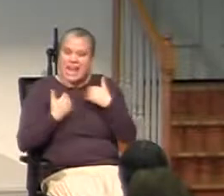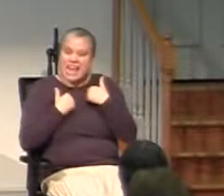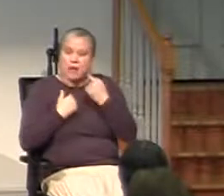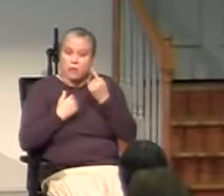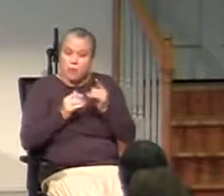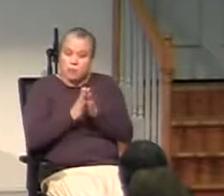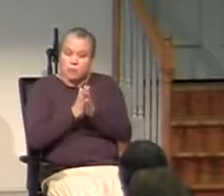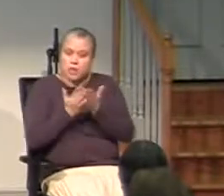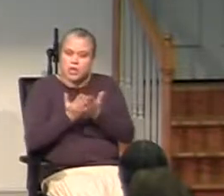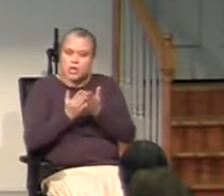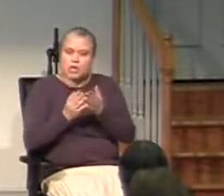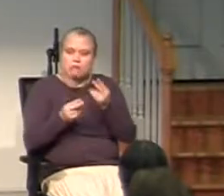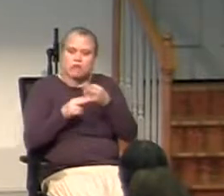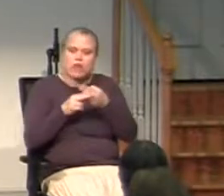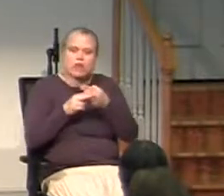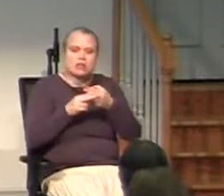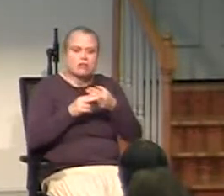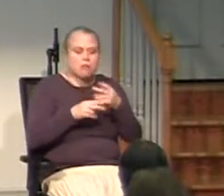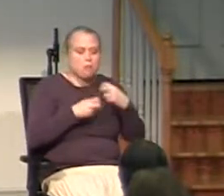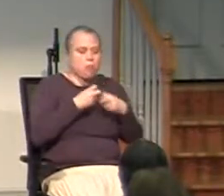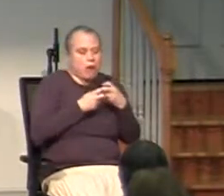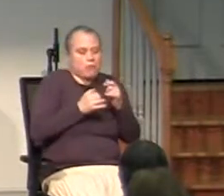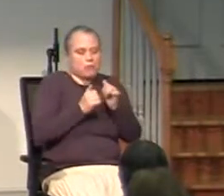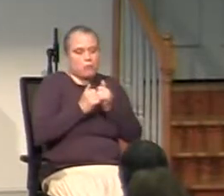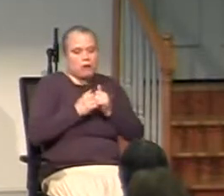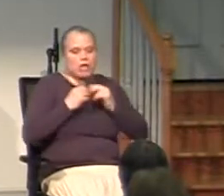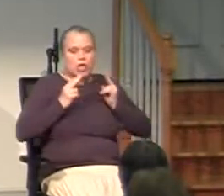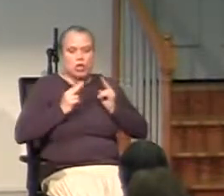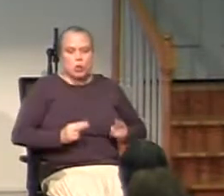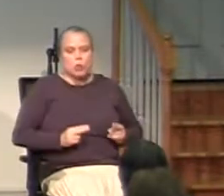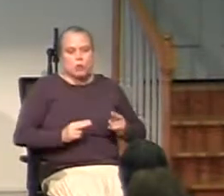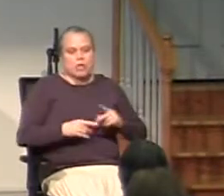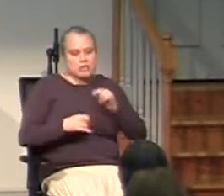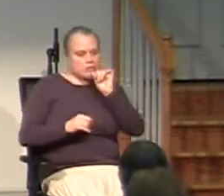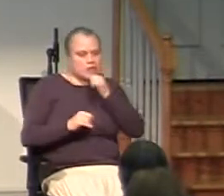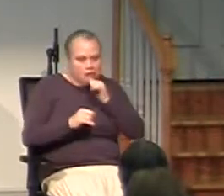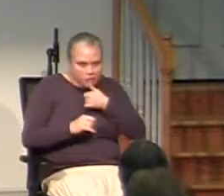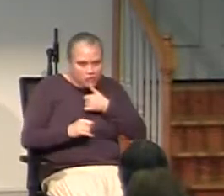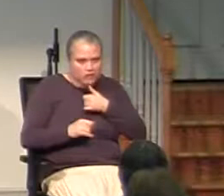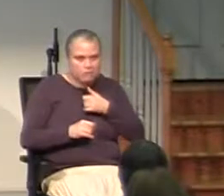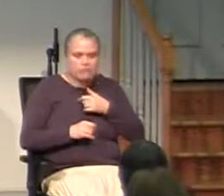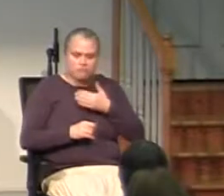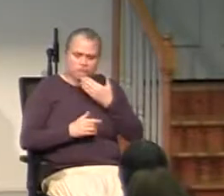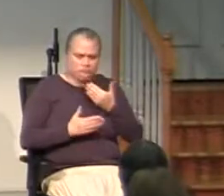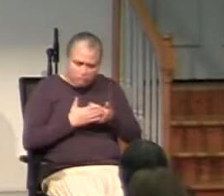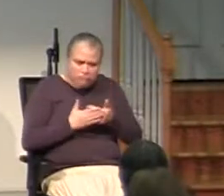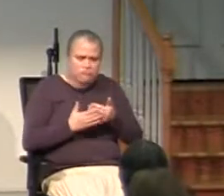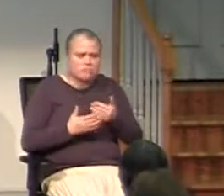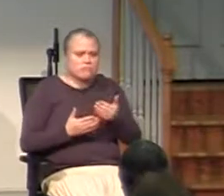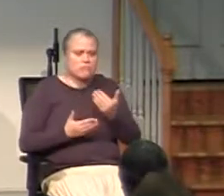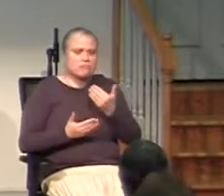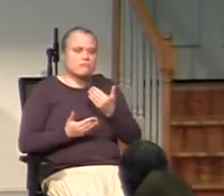Problem of Human Suffering by Elder Huback. Tremendous book. And